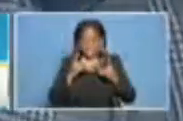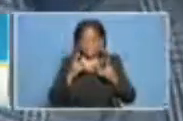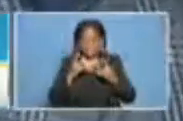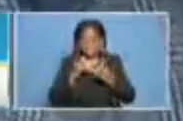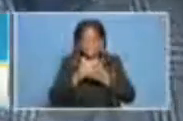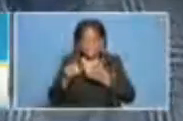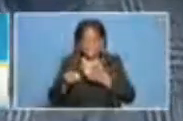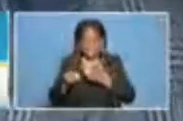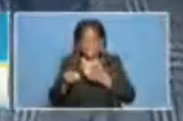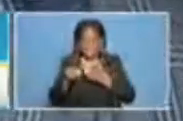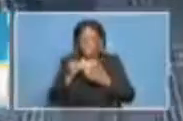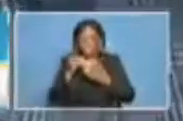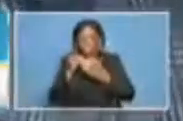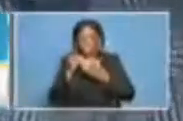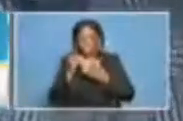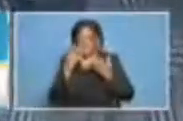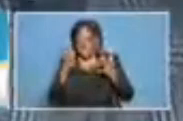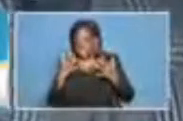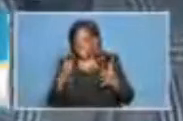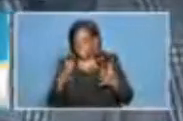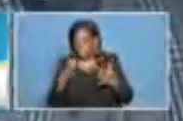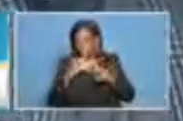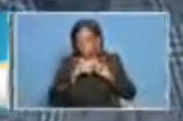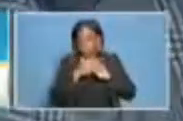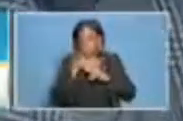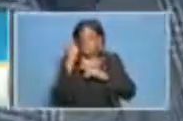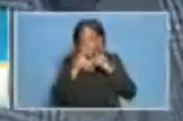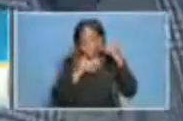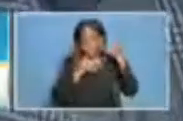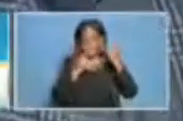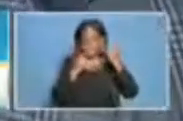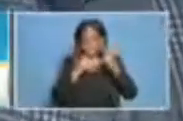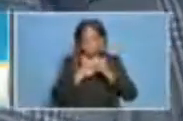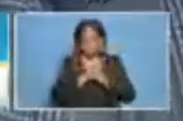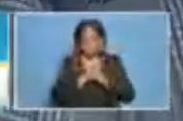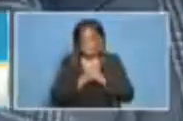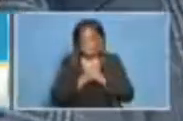those financing. So, that's a win-win both for government and for Cygnus.